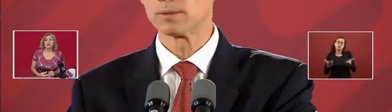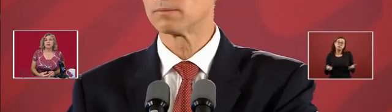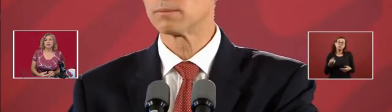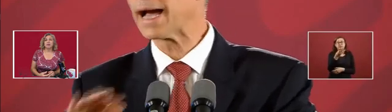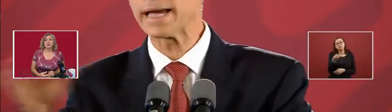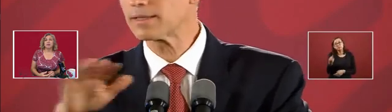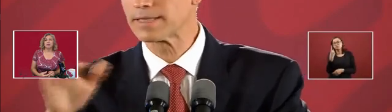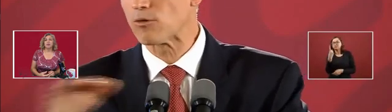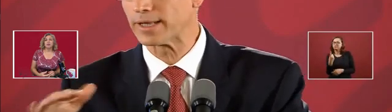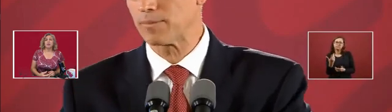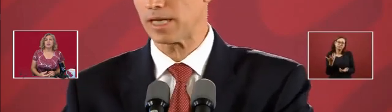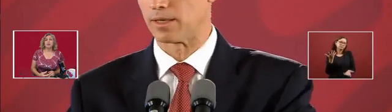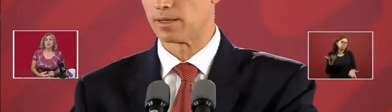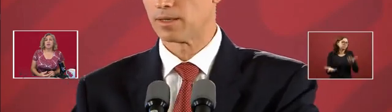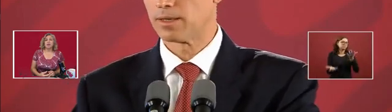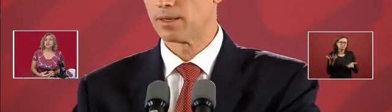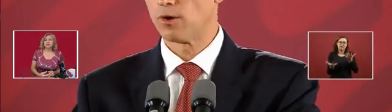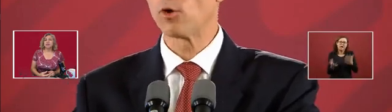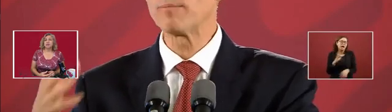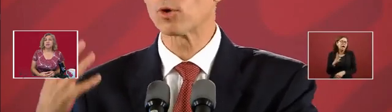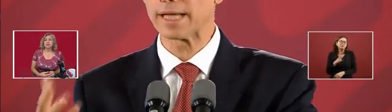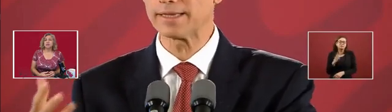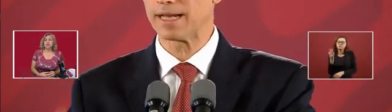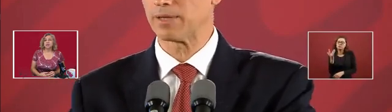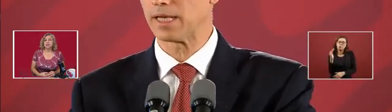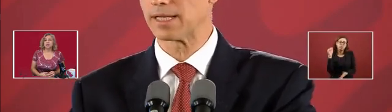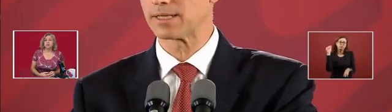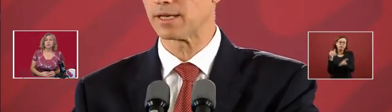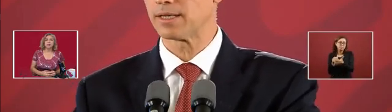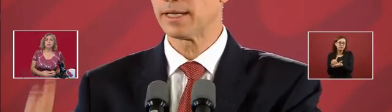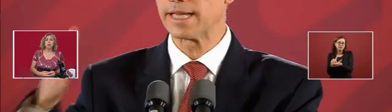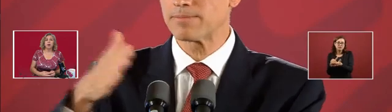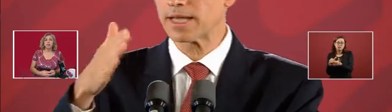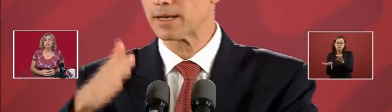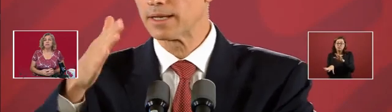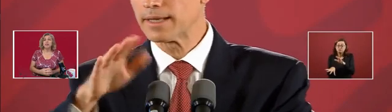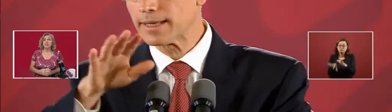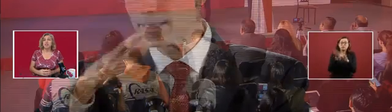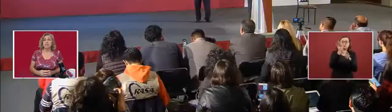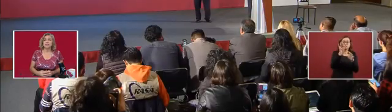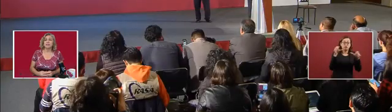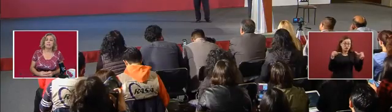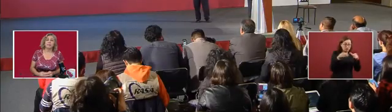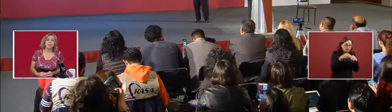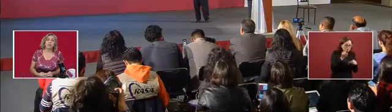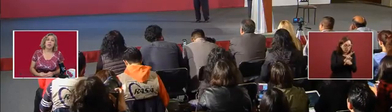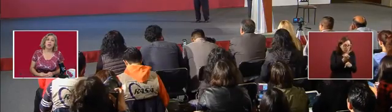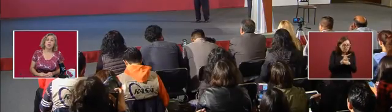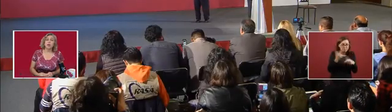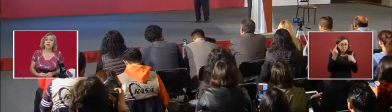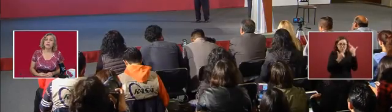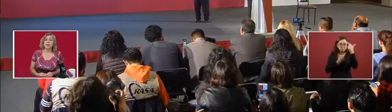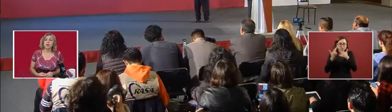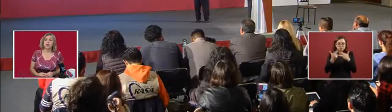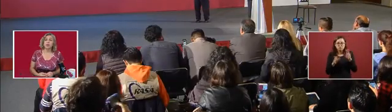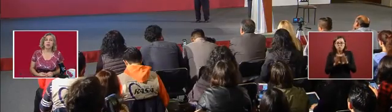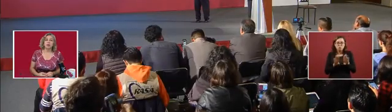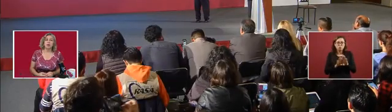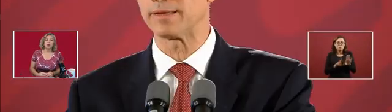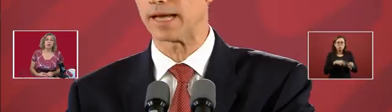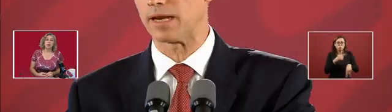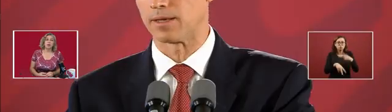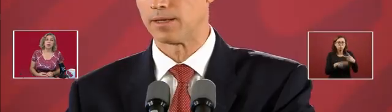know that there's many more than 15,000. Maybe it's 50,000 or 60,000. So you don't get obsessed with those